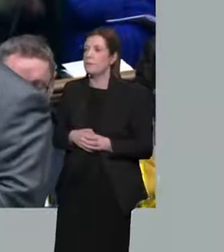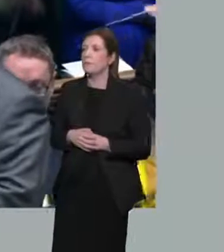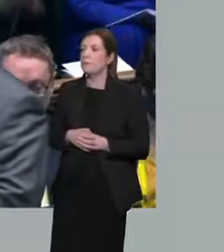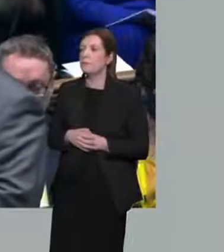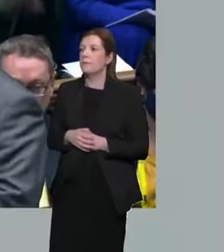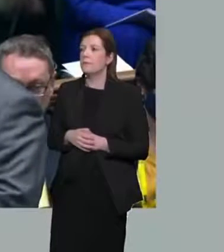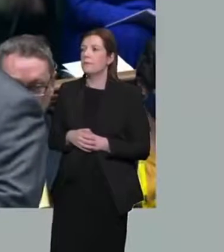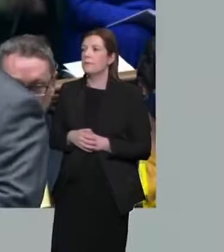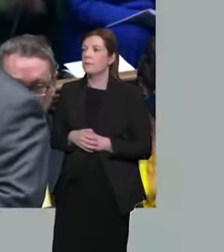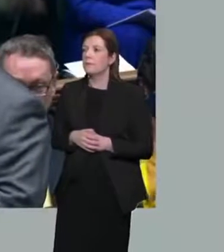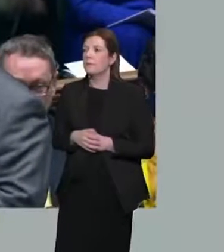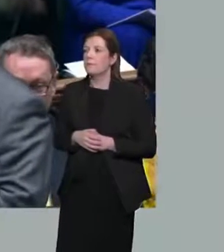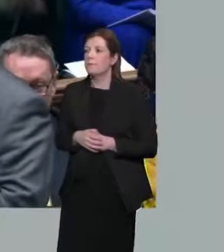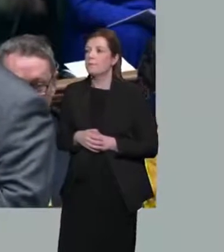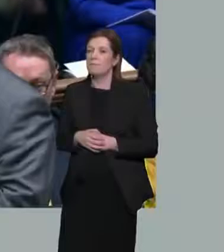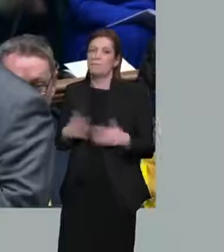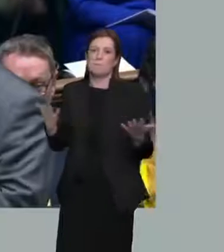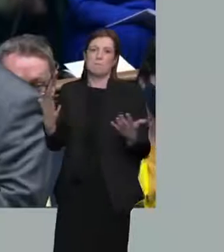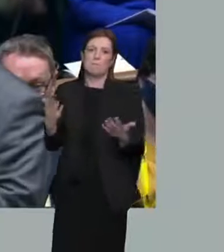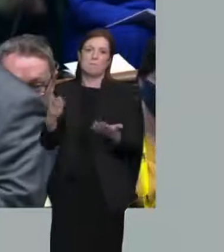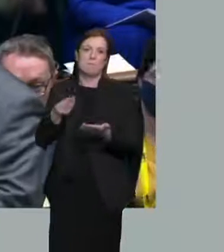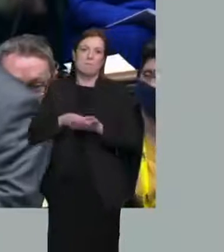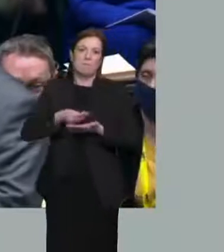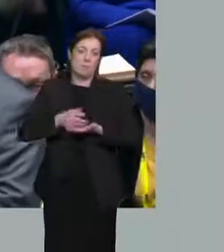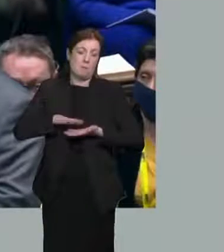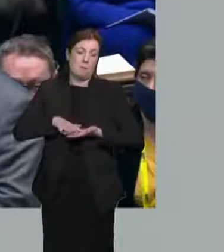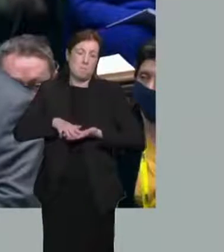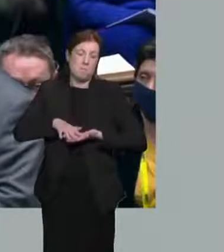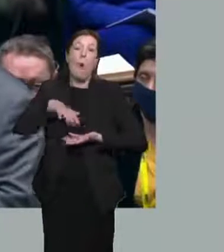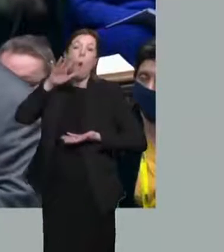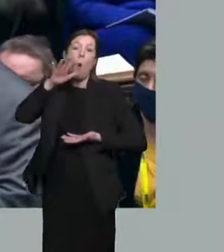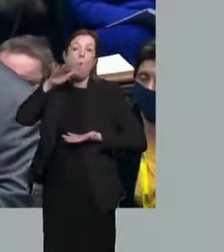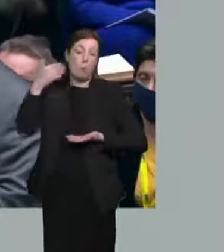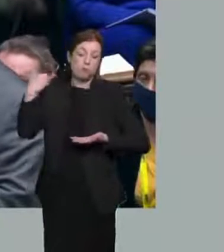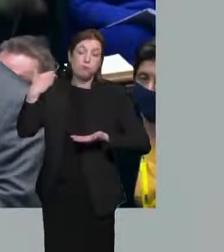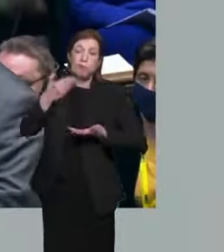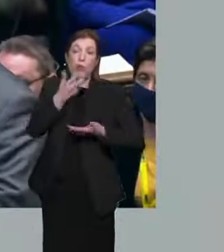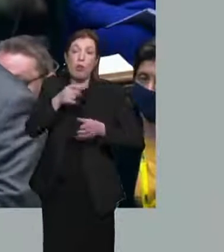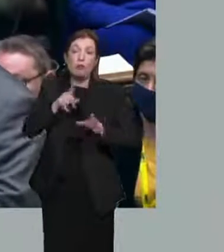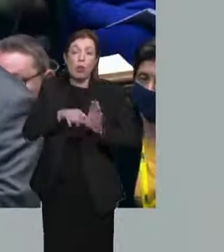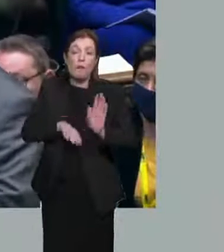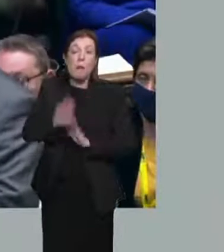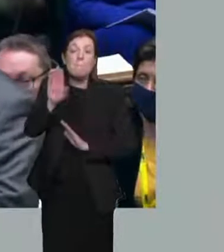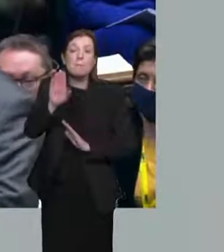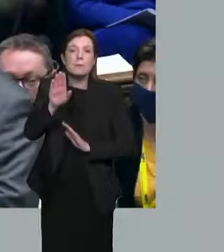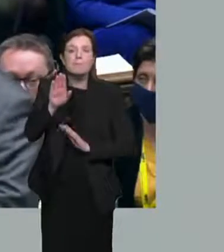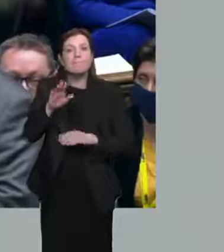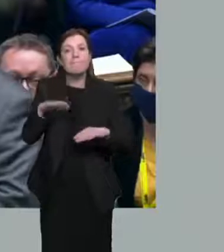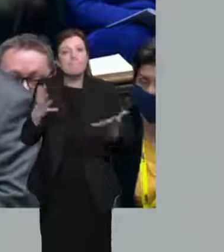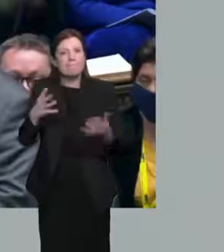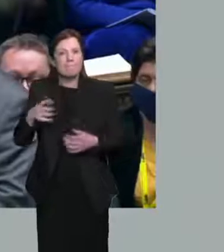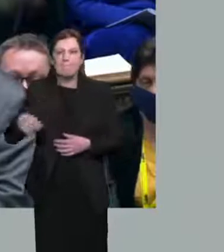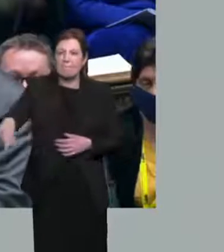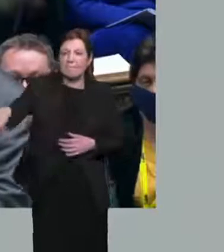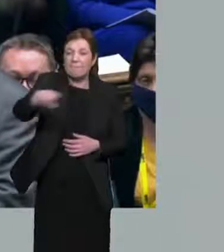official confirmation that inflation is at its highest level in 30 years. But families don't need official confirmation to